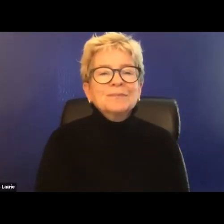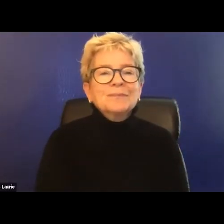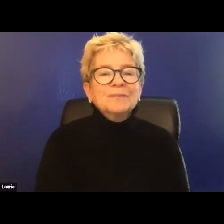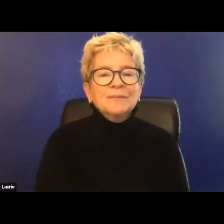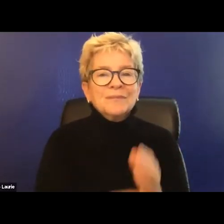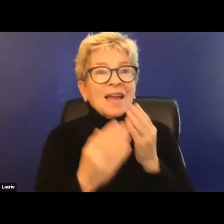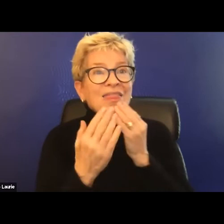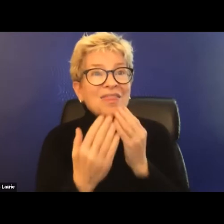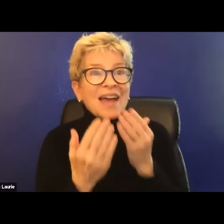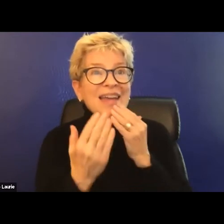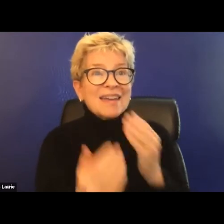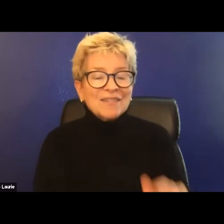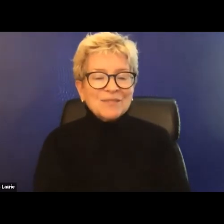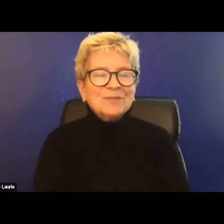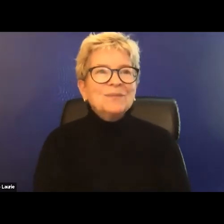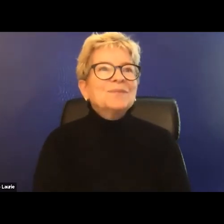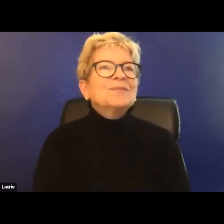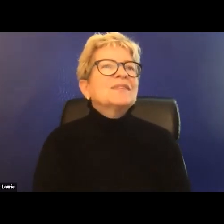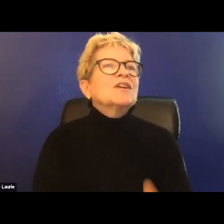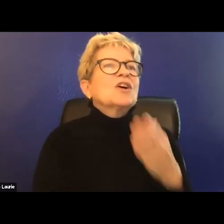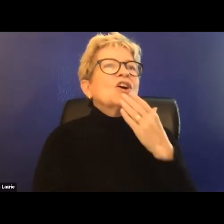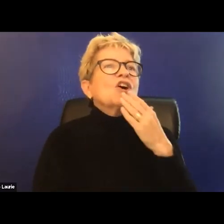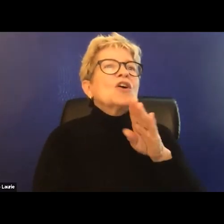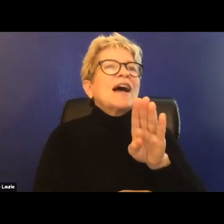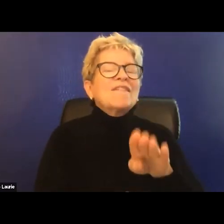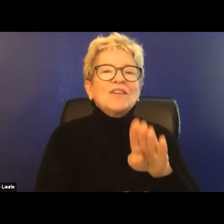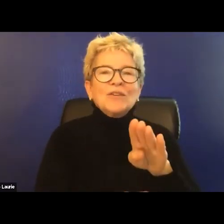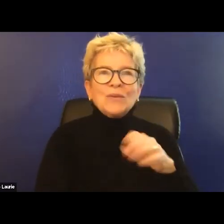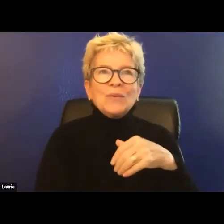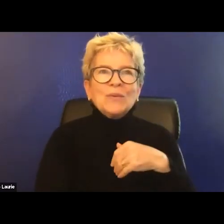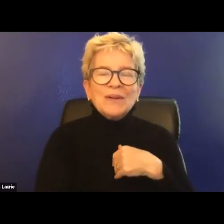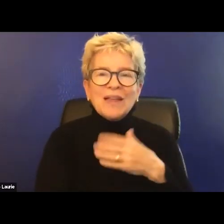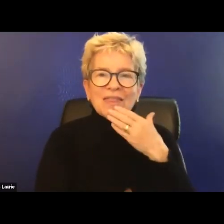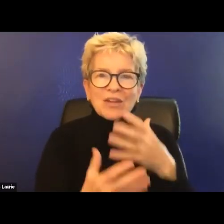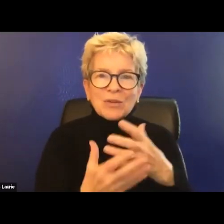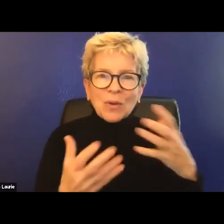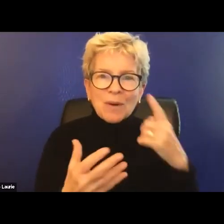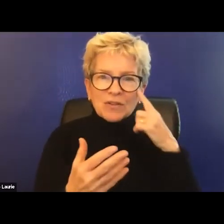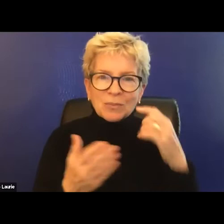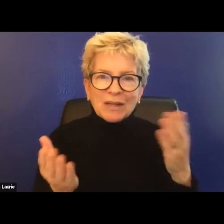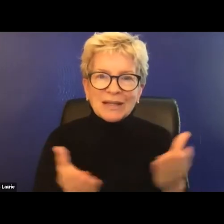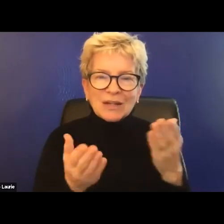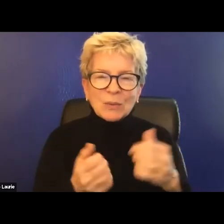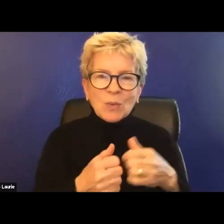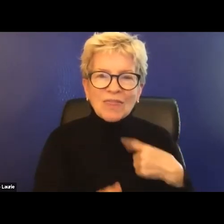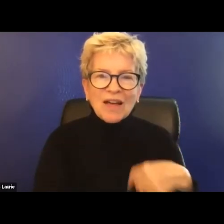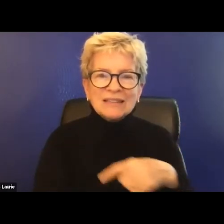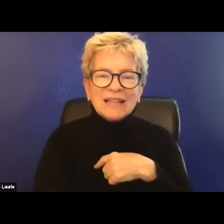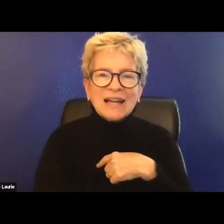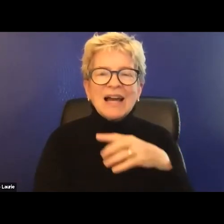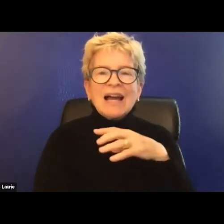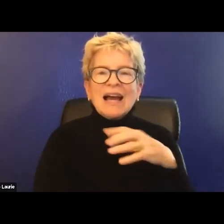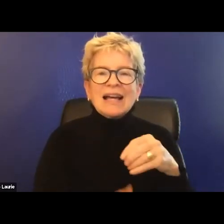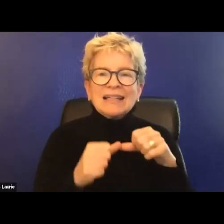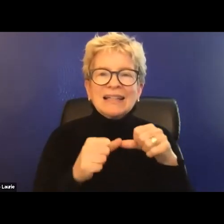Thank you. Good afternoon, everyone. Thank you so much for being here with all of us and continuing the work of